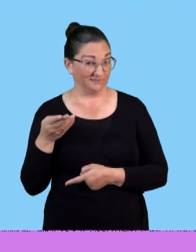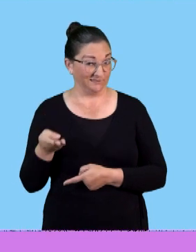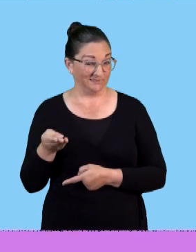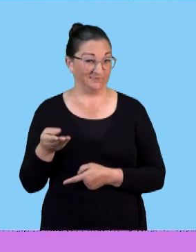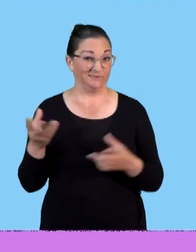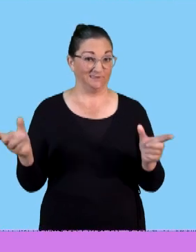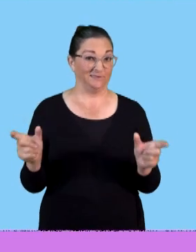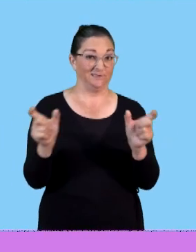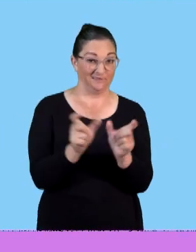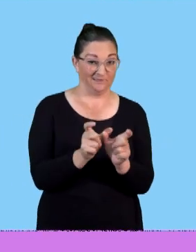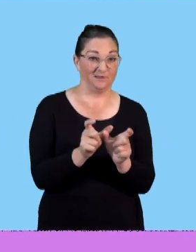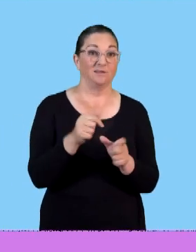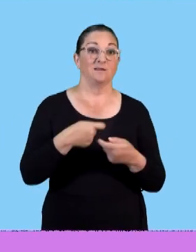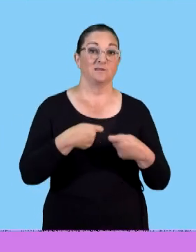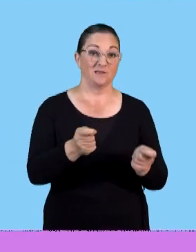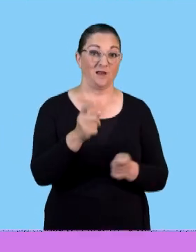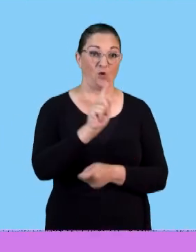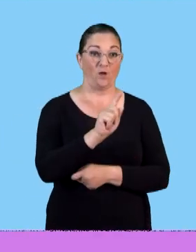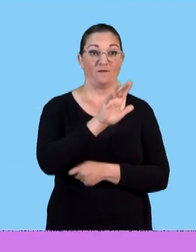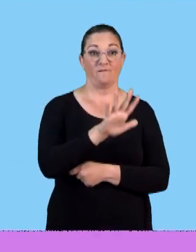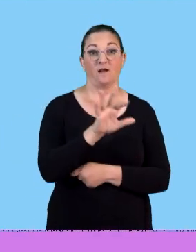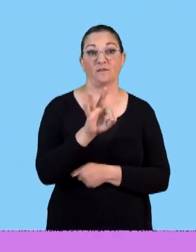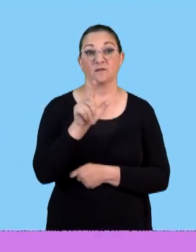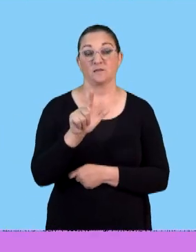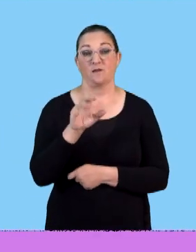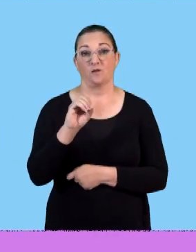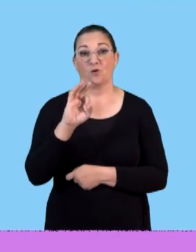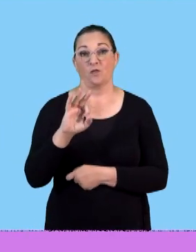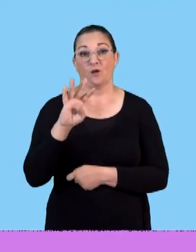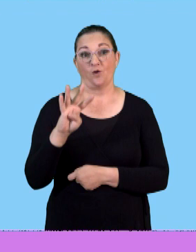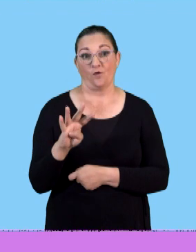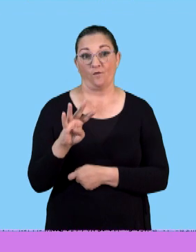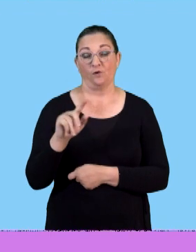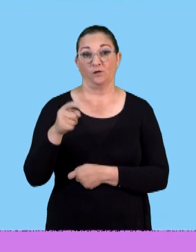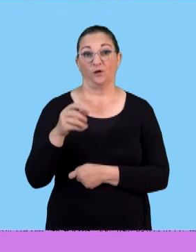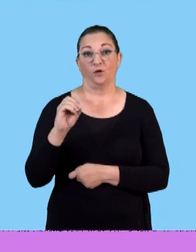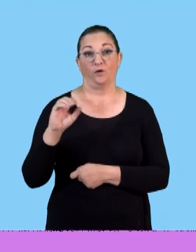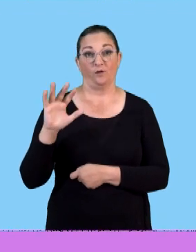429,627 rand and 24 cents. I've ended with a selling price of